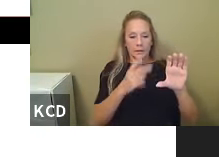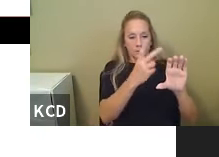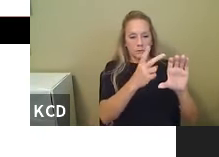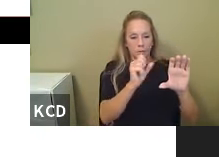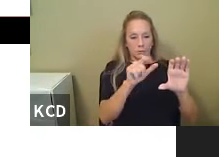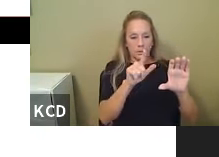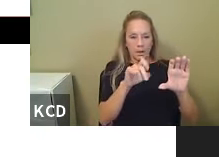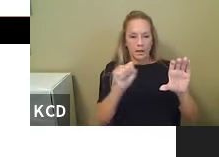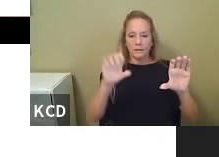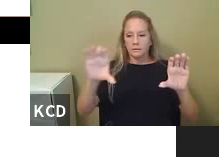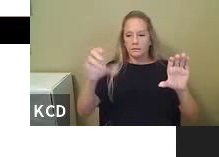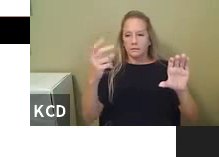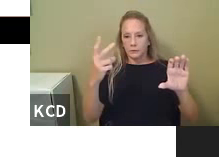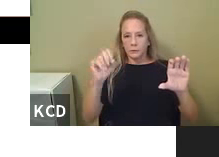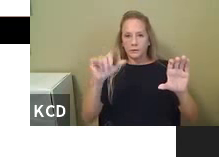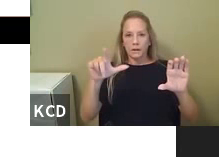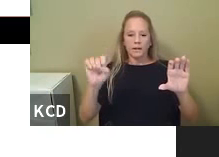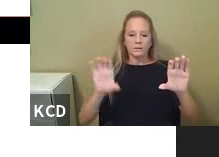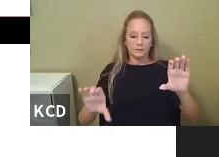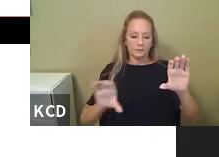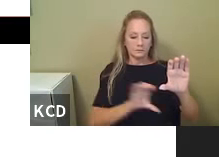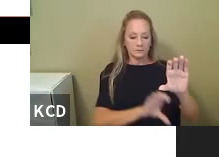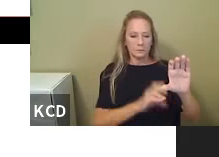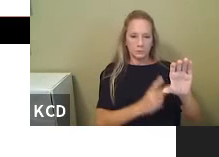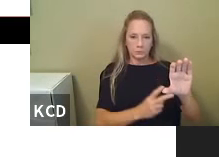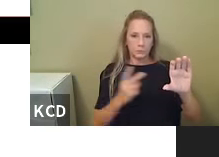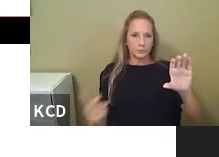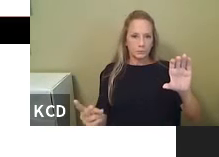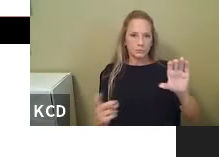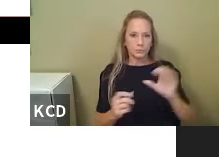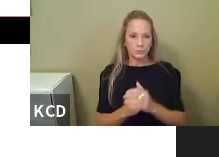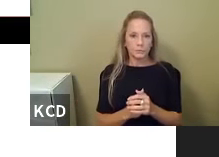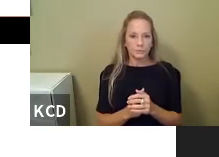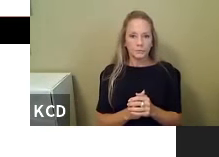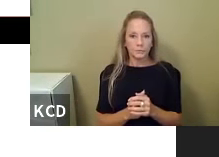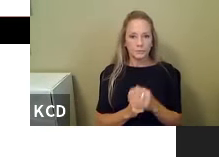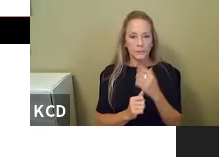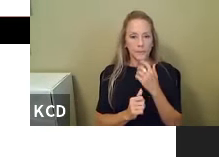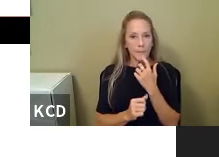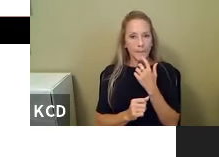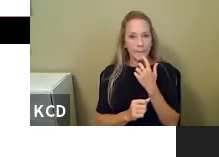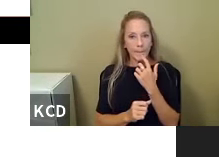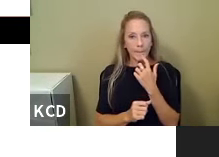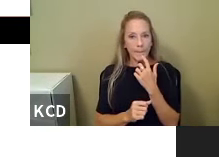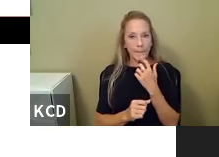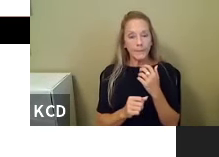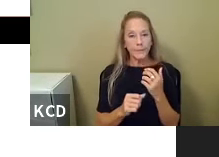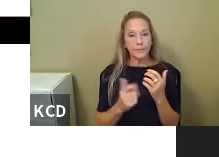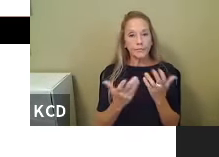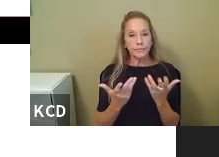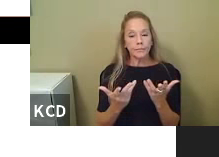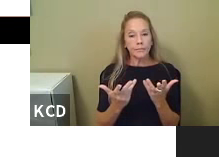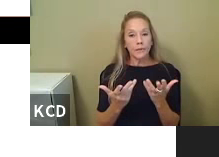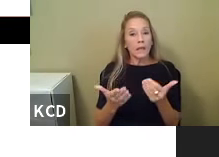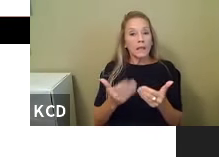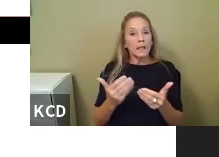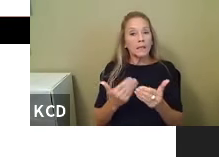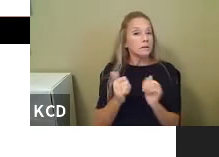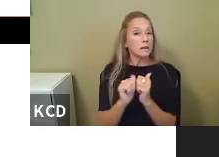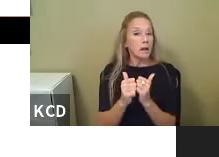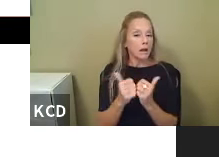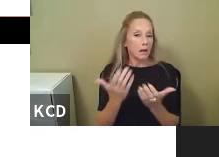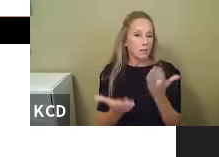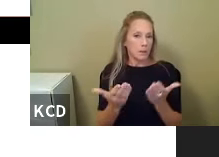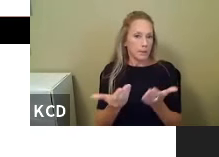go. So the easiest one to put our arms around without question would be new cases. And by the way, if I